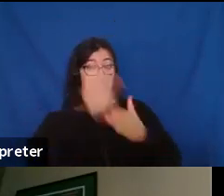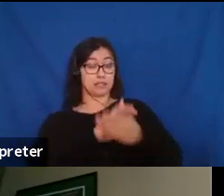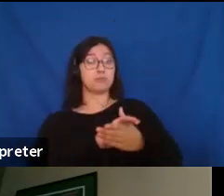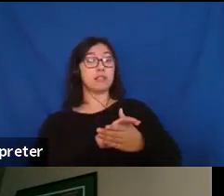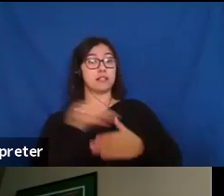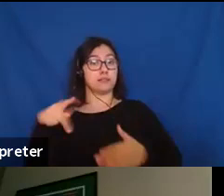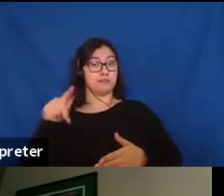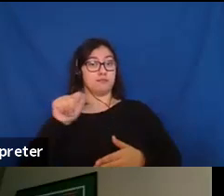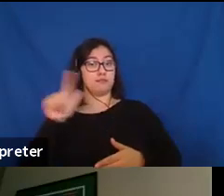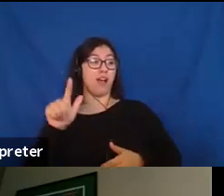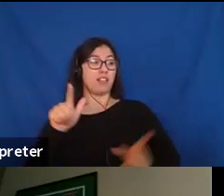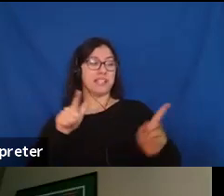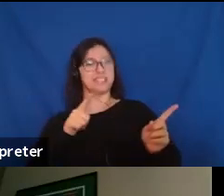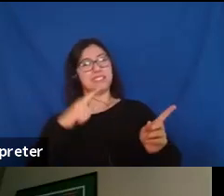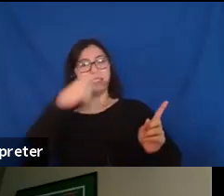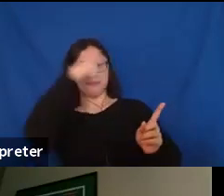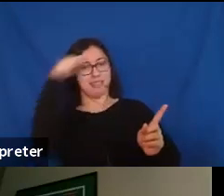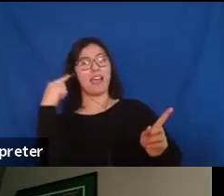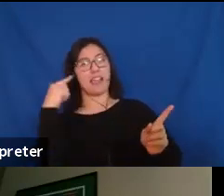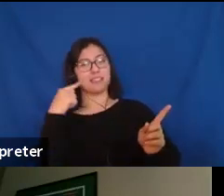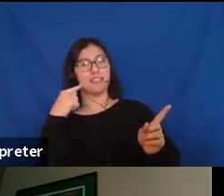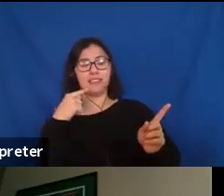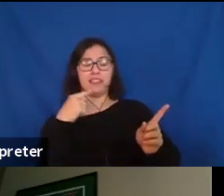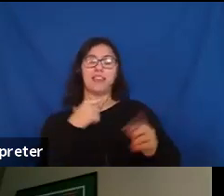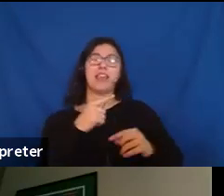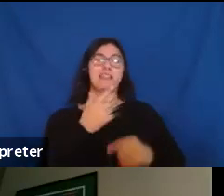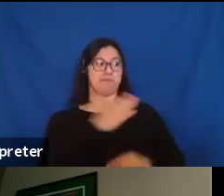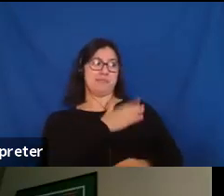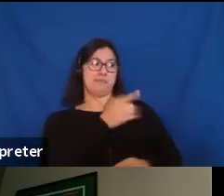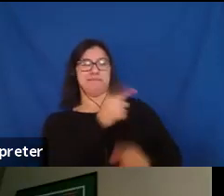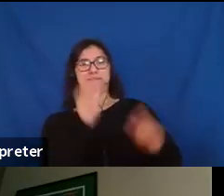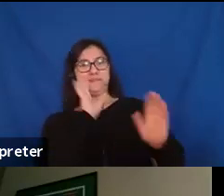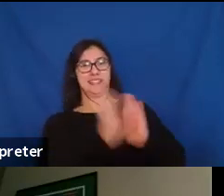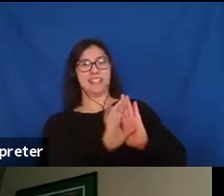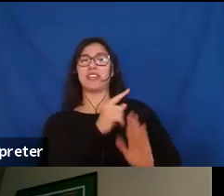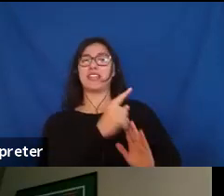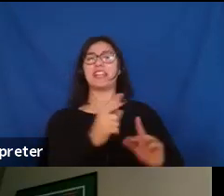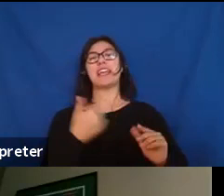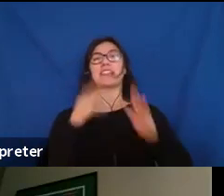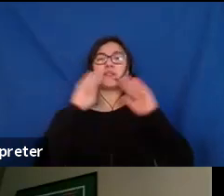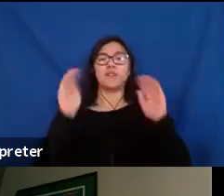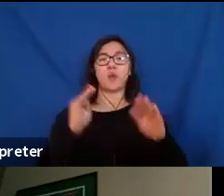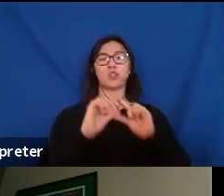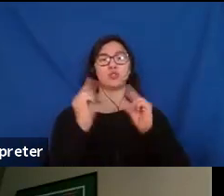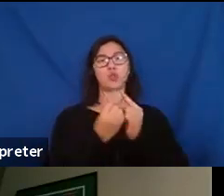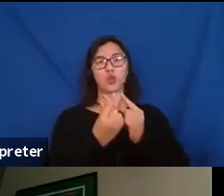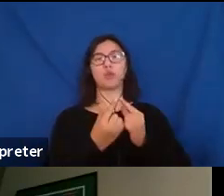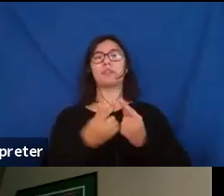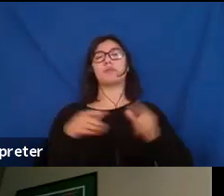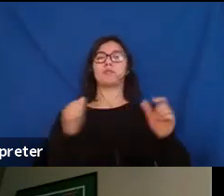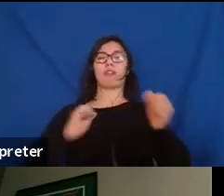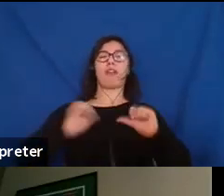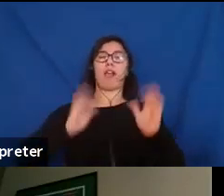there, Paul. He was part of our focus group that does a lot of staging and acting for us when we sometimes